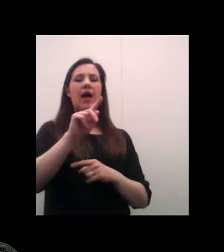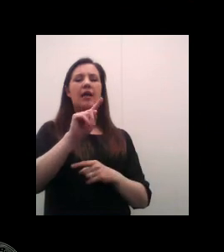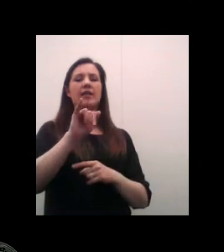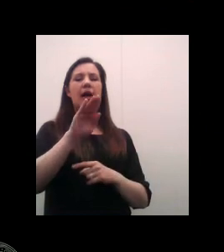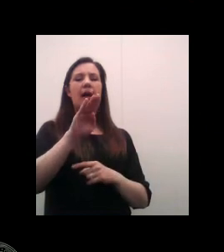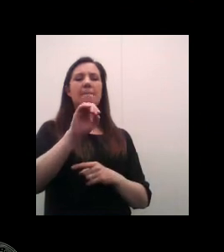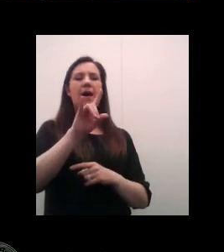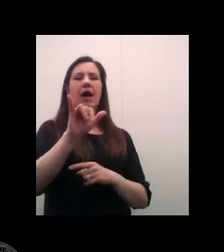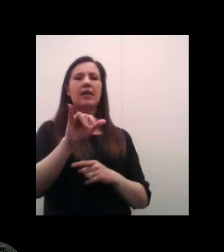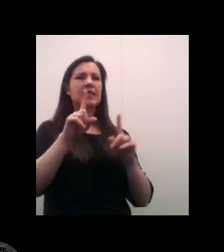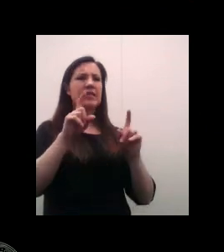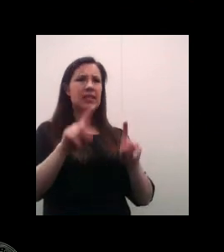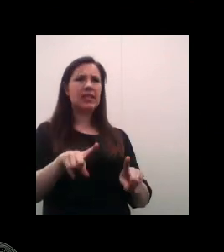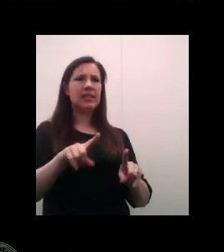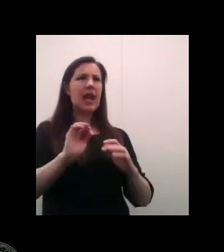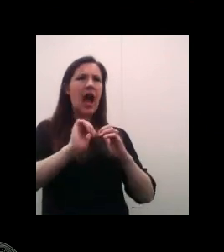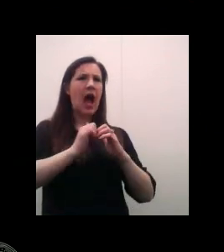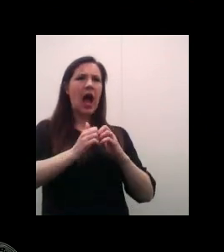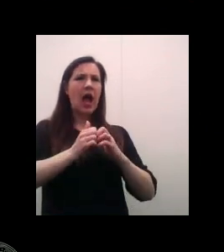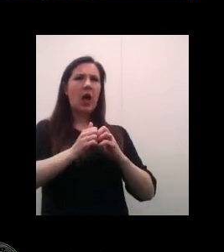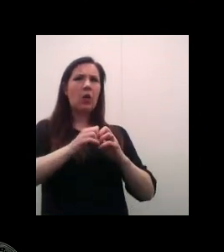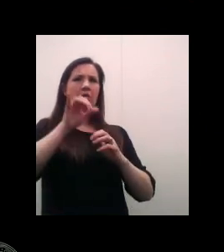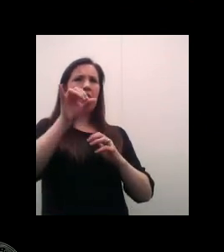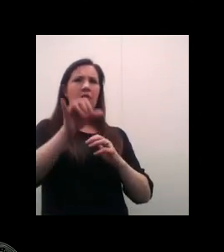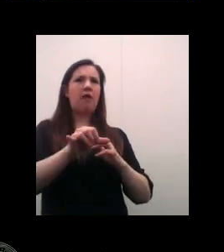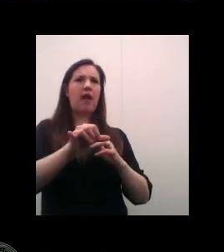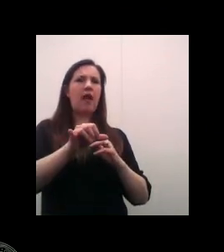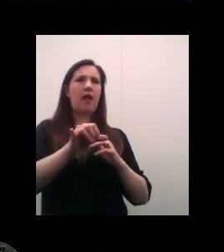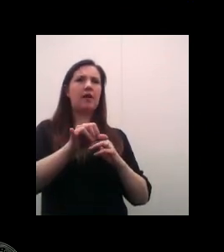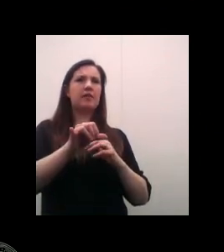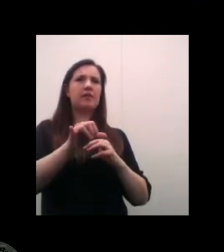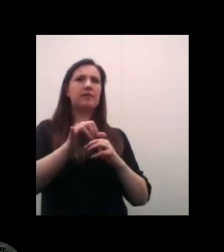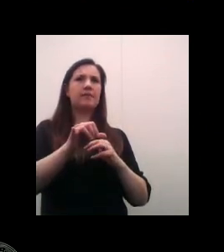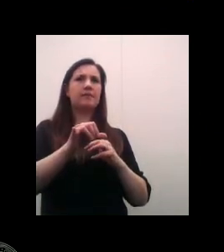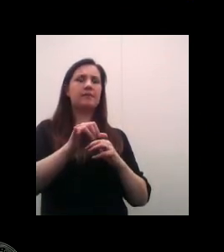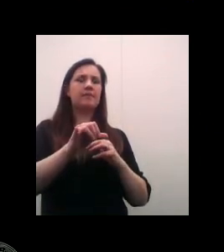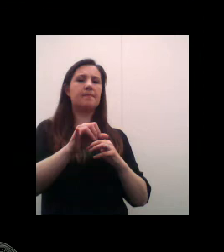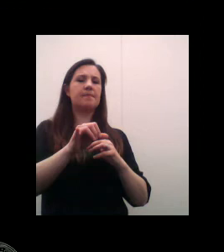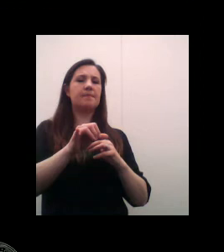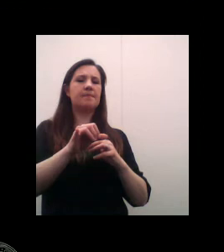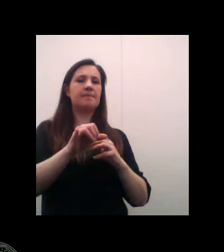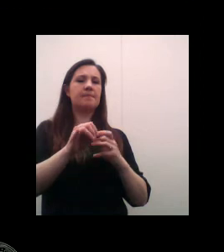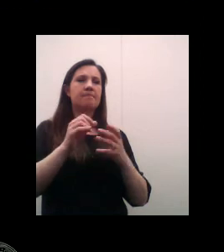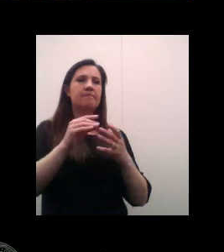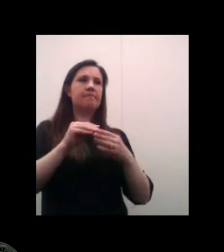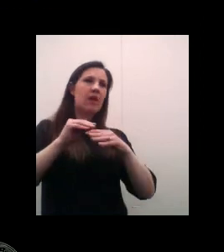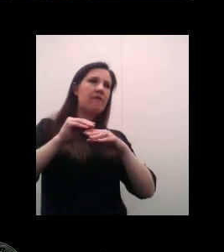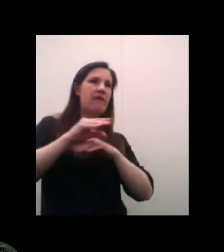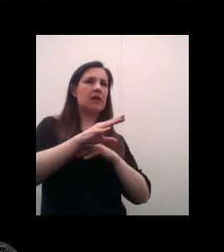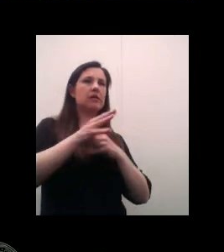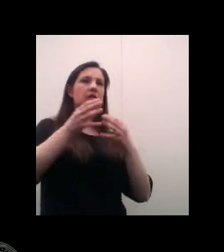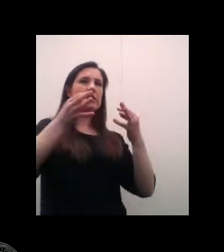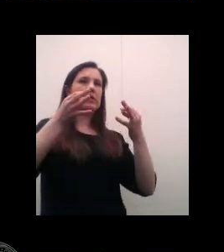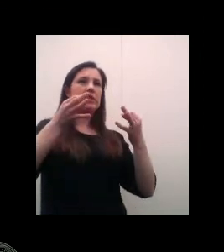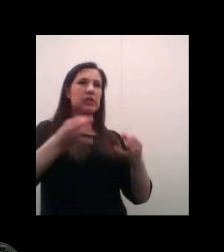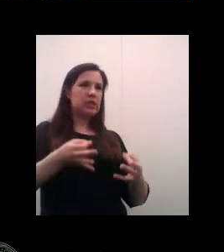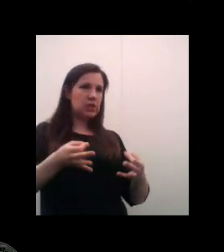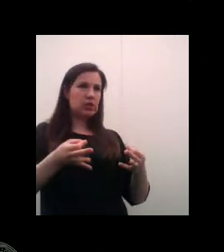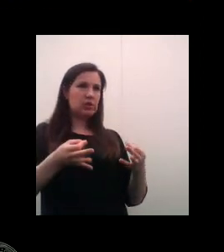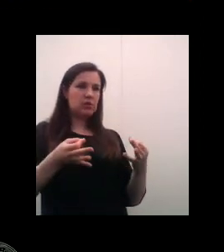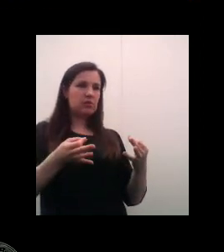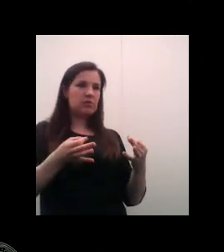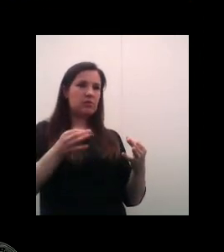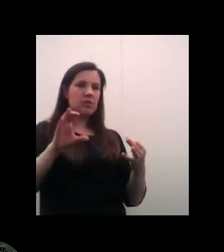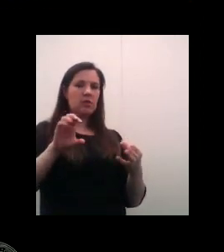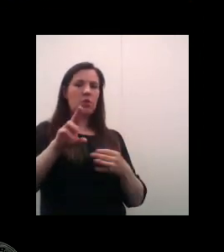will those results weigh into the decision that Lieutenant Governor Hochul will be making, that you'll be talking to her about? And do you know